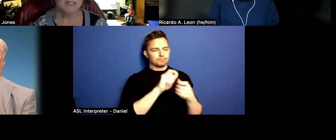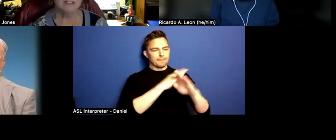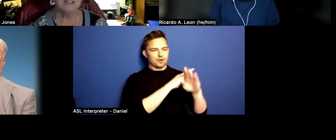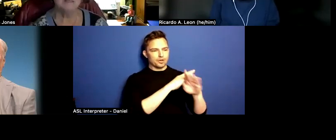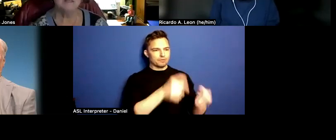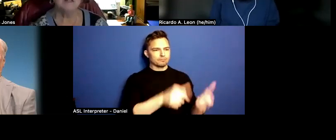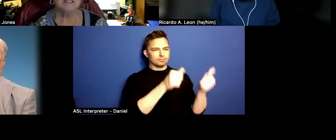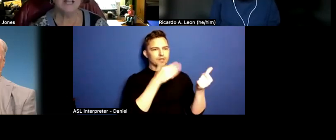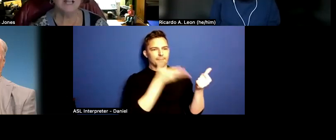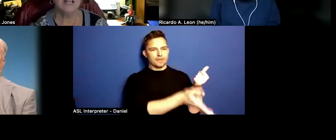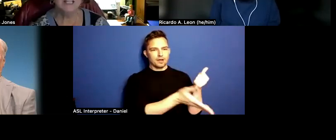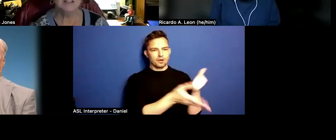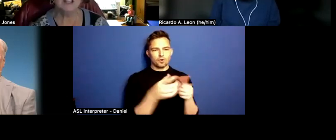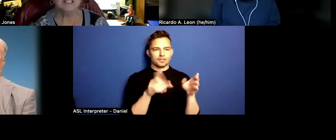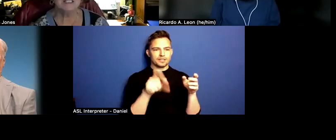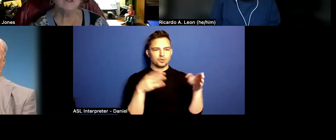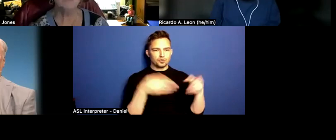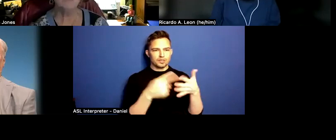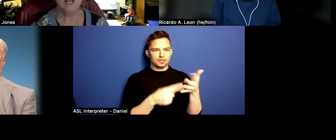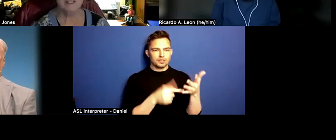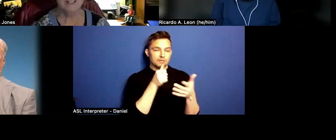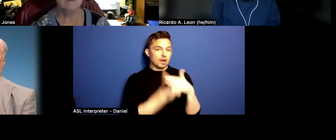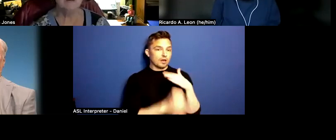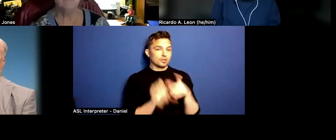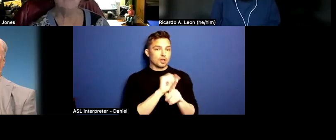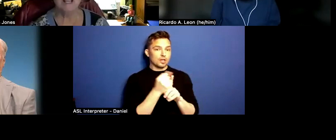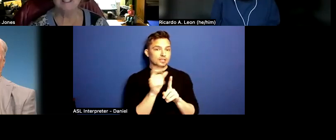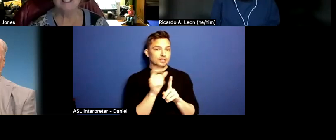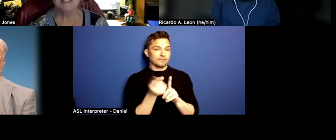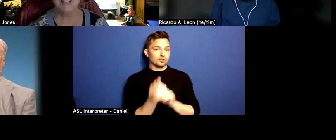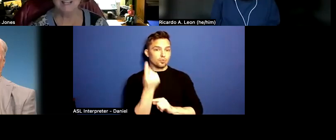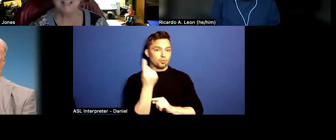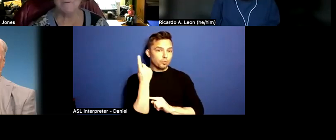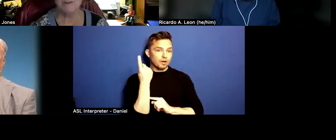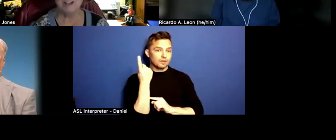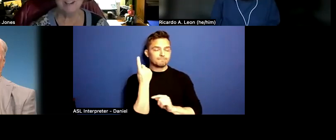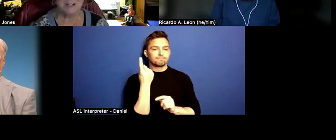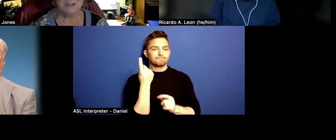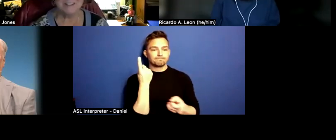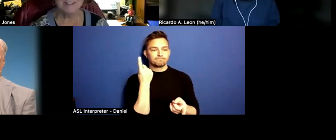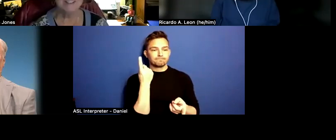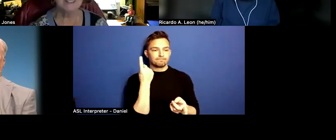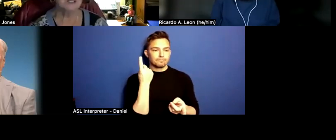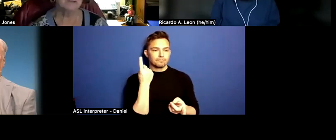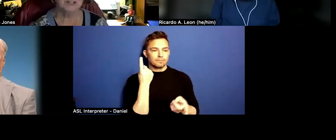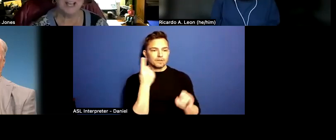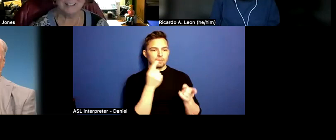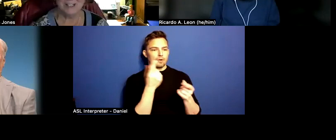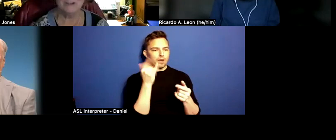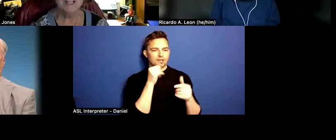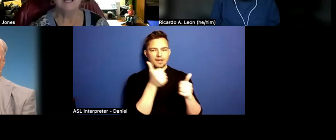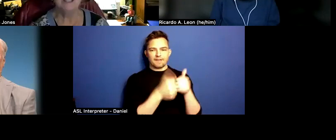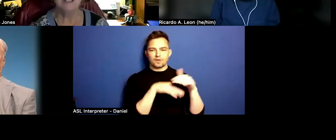or needs to be addressed, and not in the context of only one, but why does not every entrance accessible, or